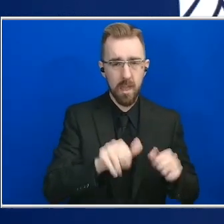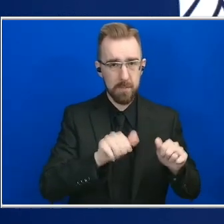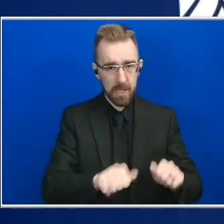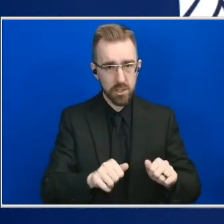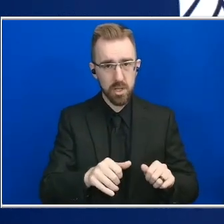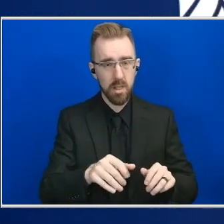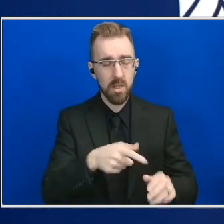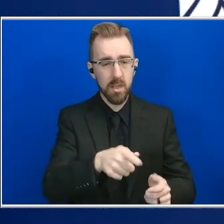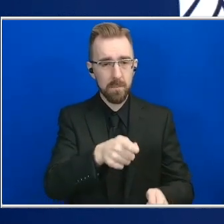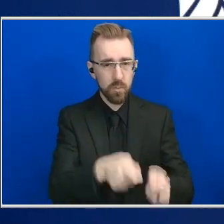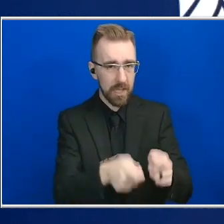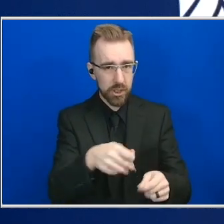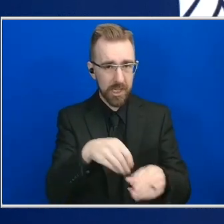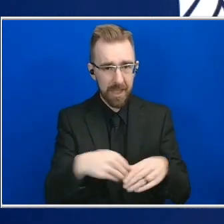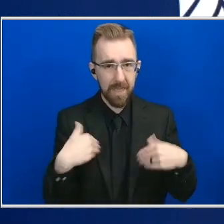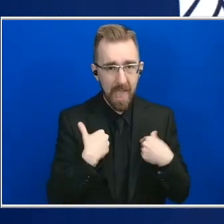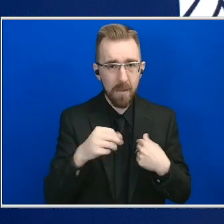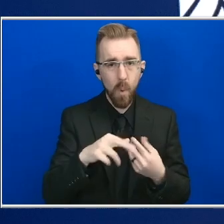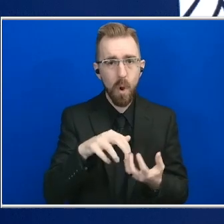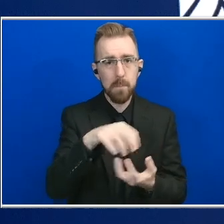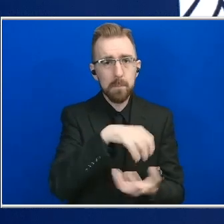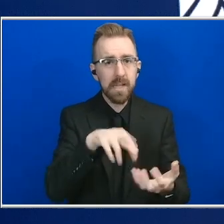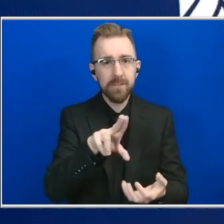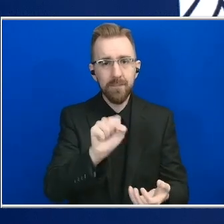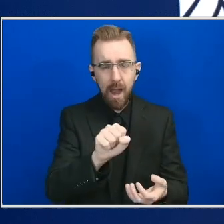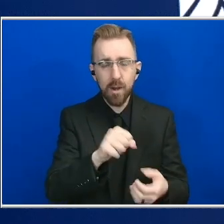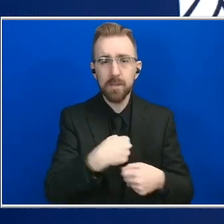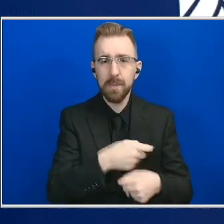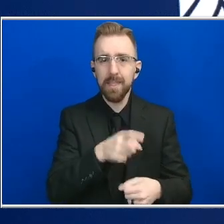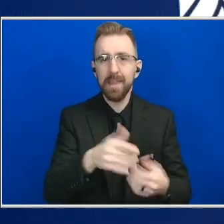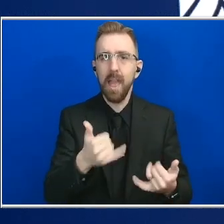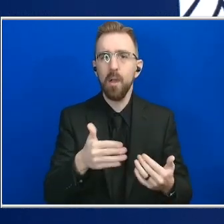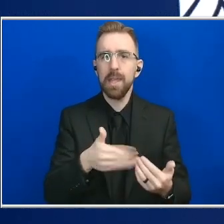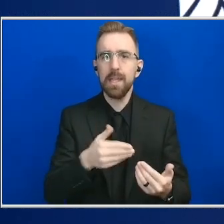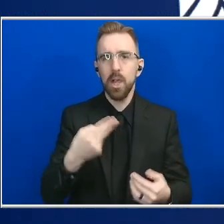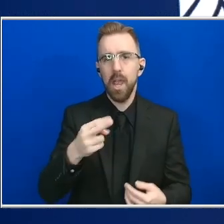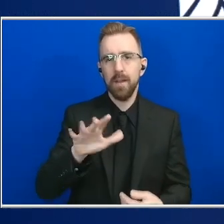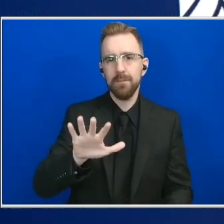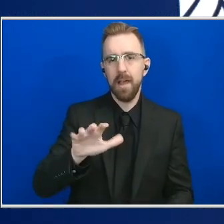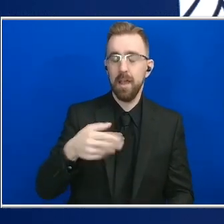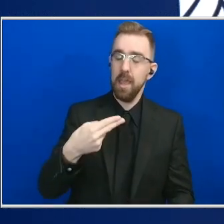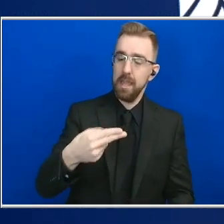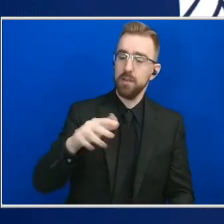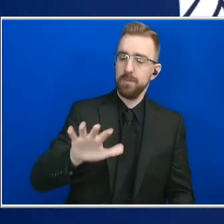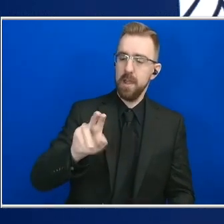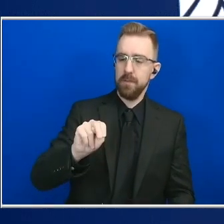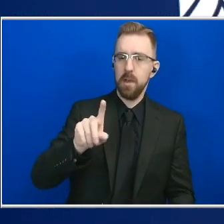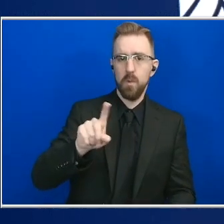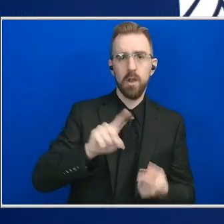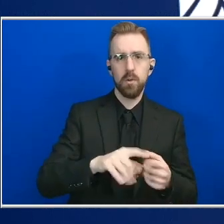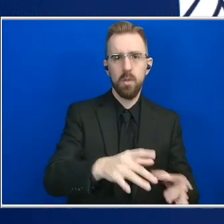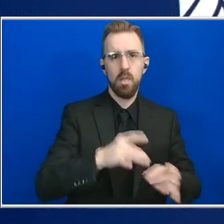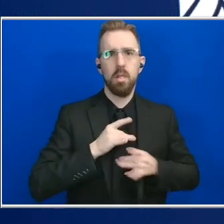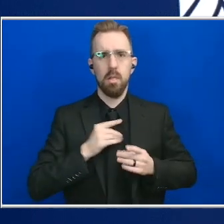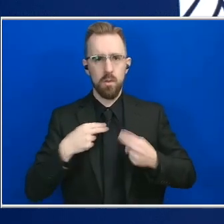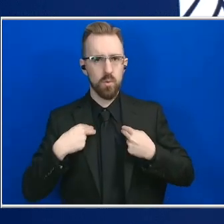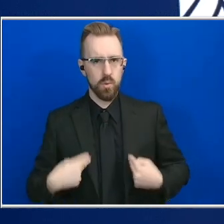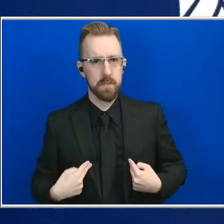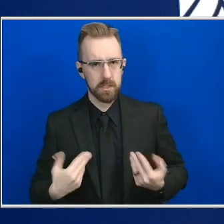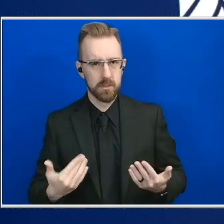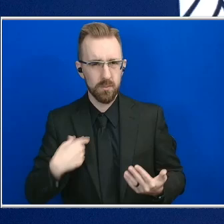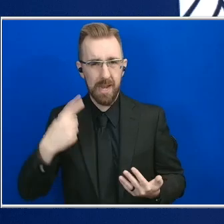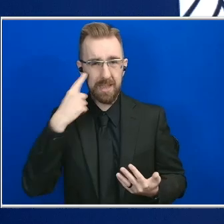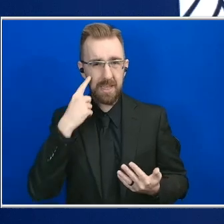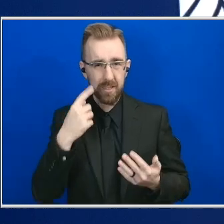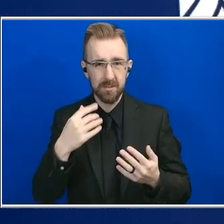or mixing of viruses, which makes it now easier for H5N1 to infect humans. And so I think it is vitally important